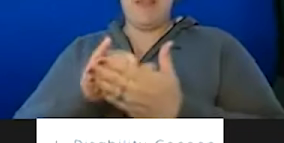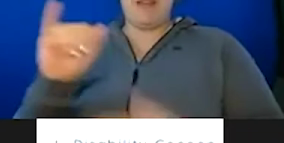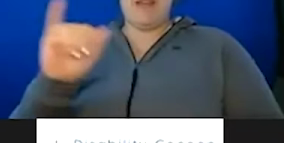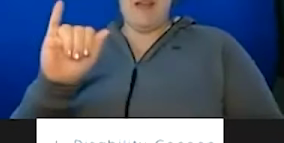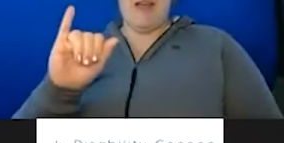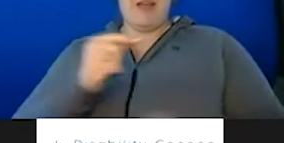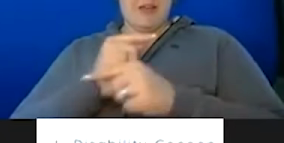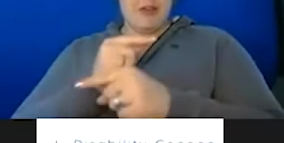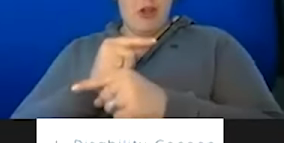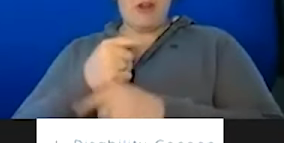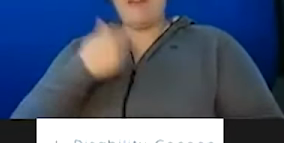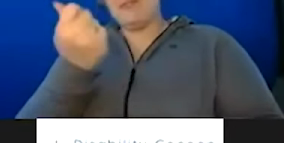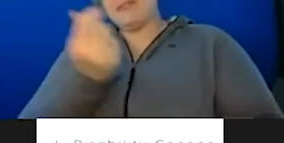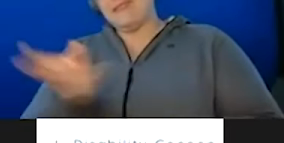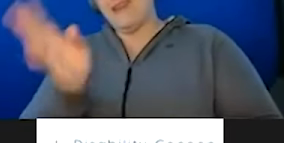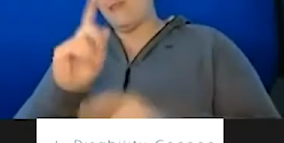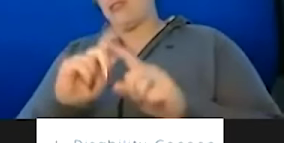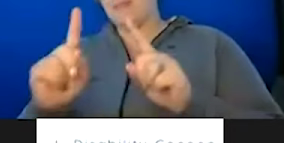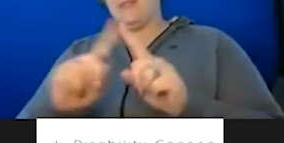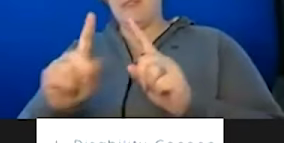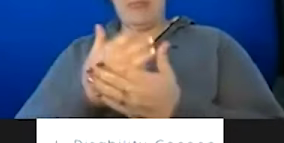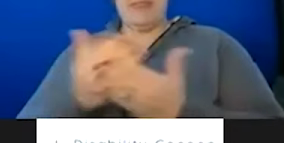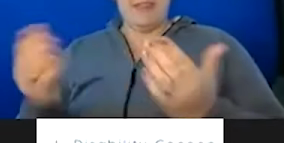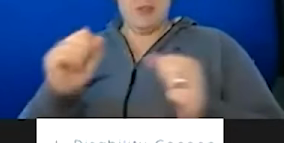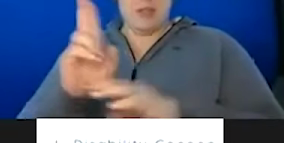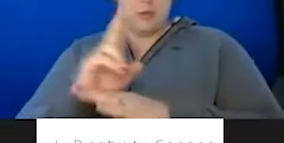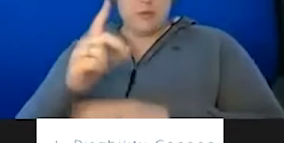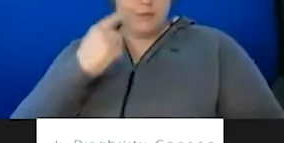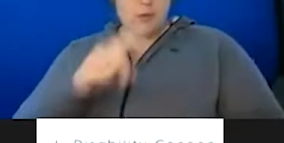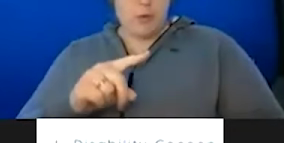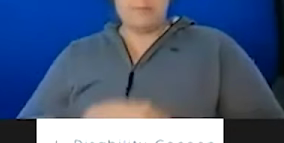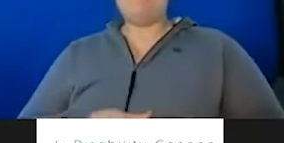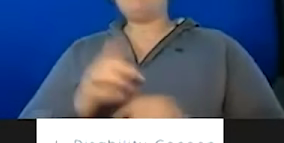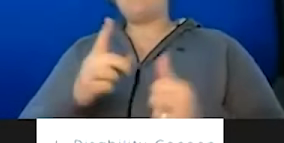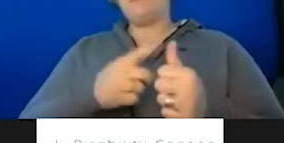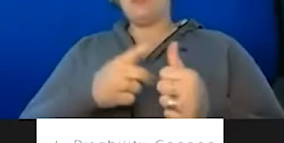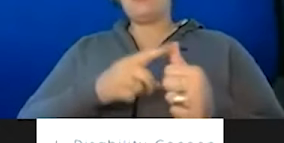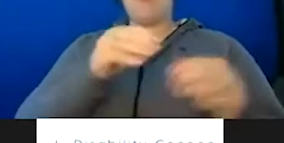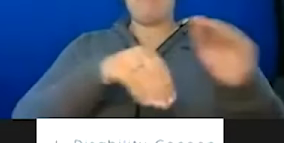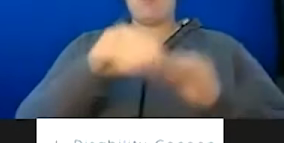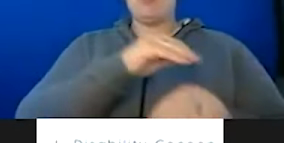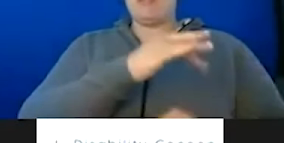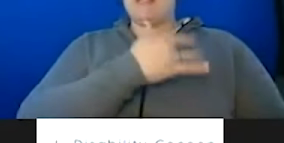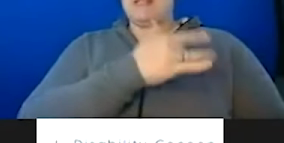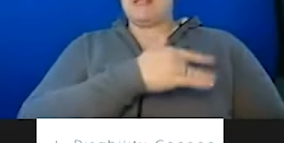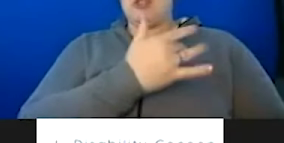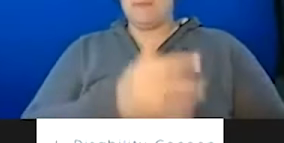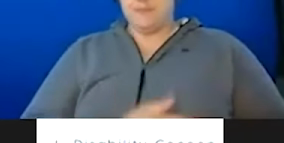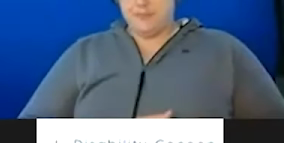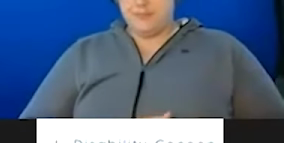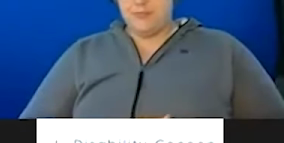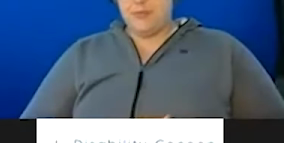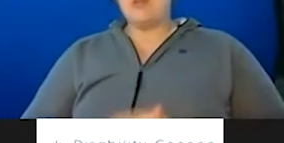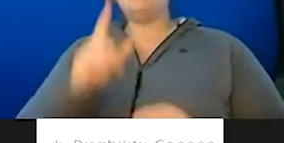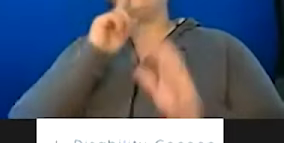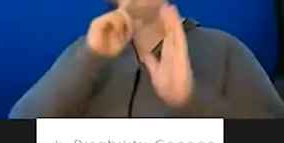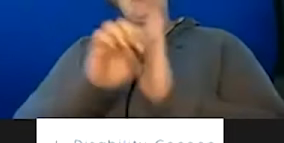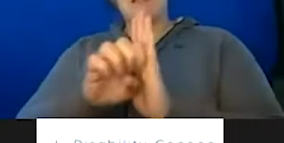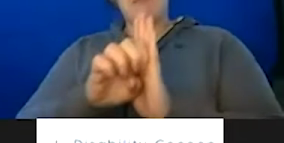for. The first is tied to the motion sensor. So let's say, for example, that you are working with